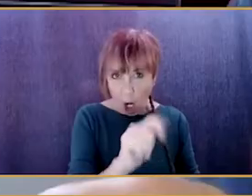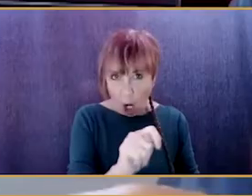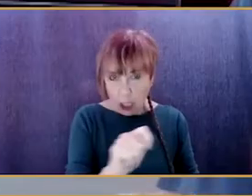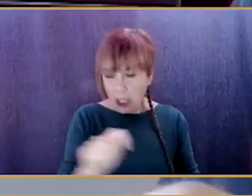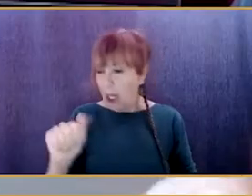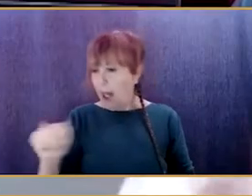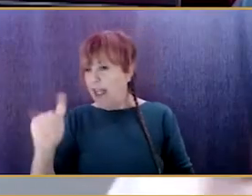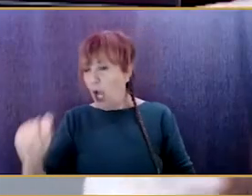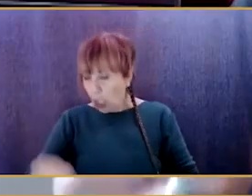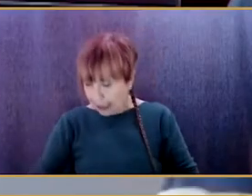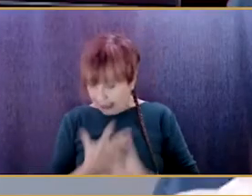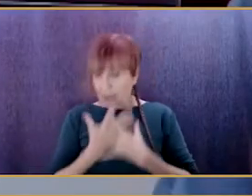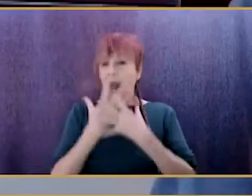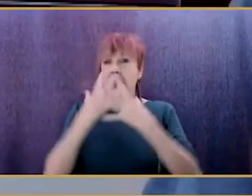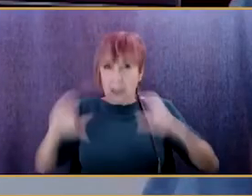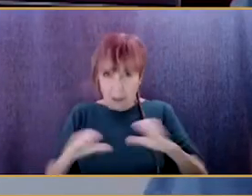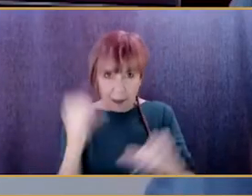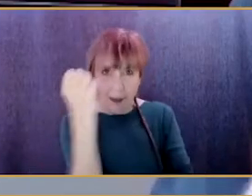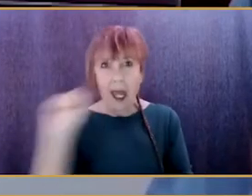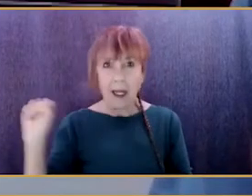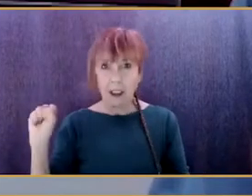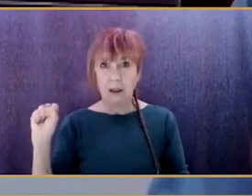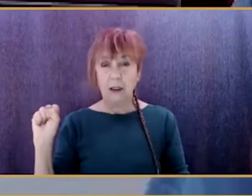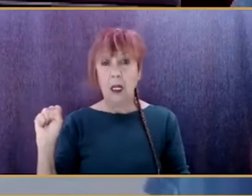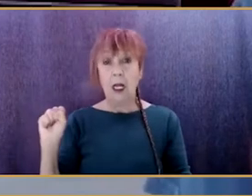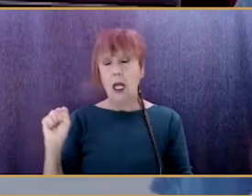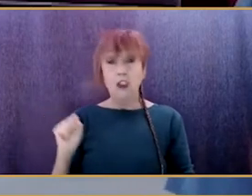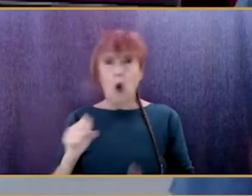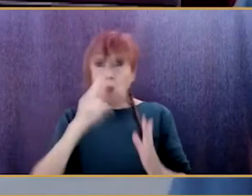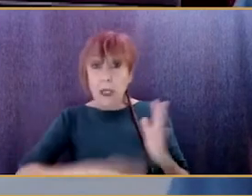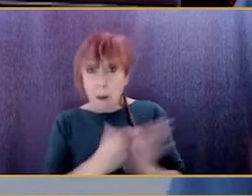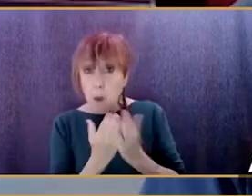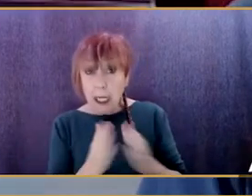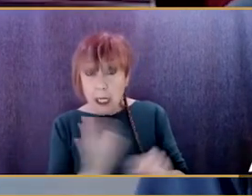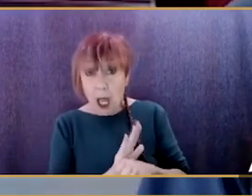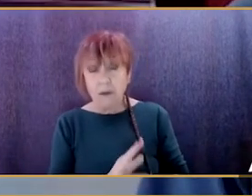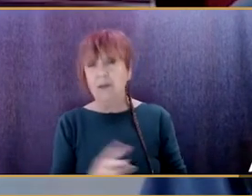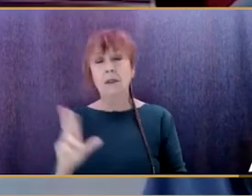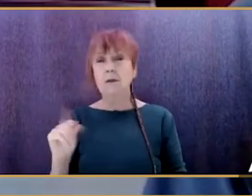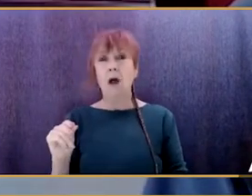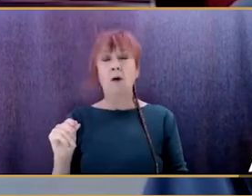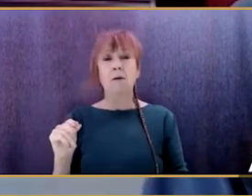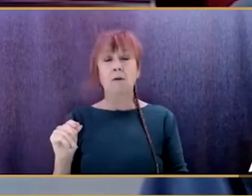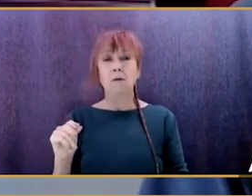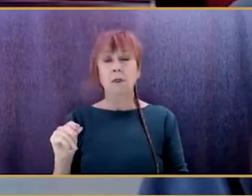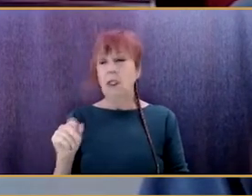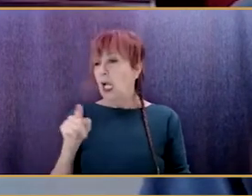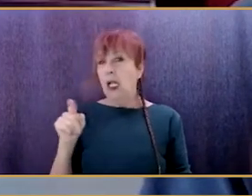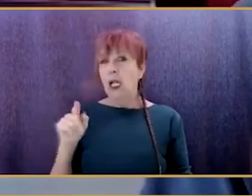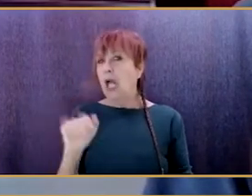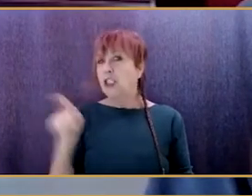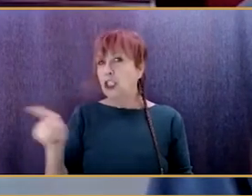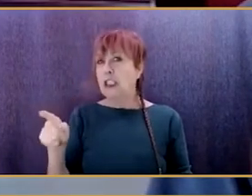action So is reading the book enough? No Any more than I would imagine Susan Briante